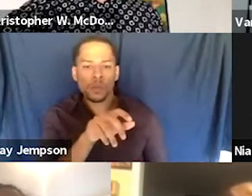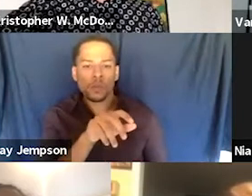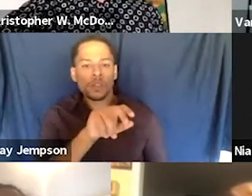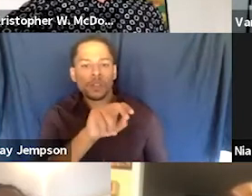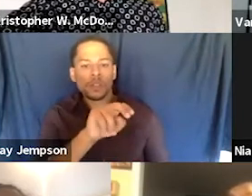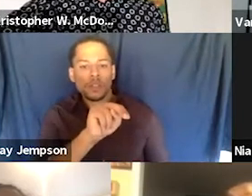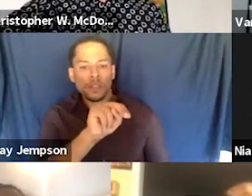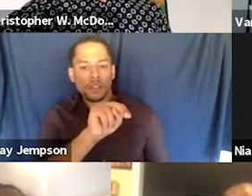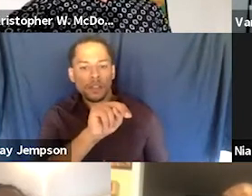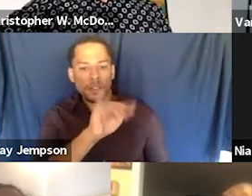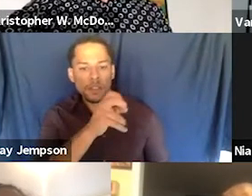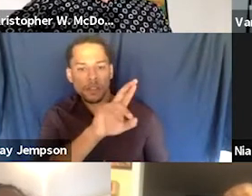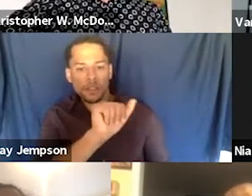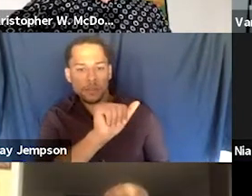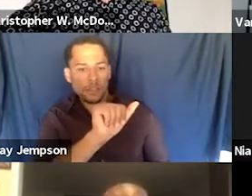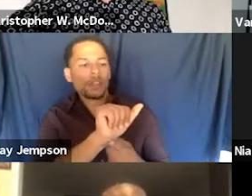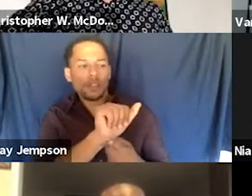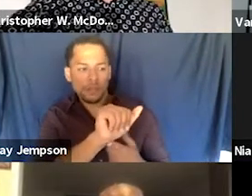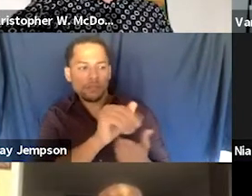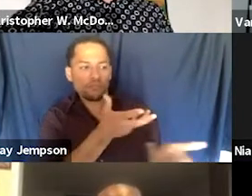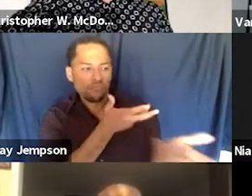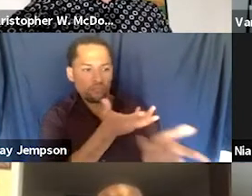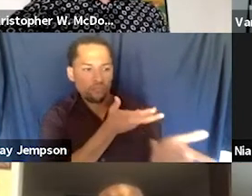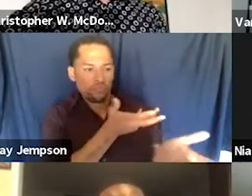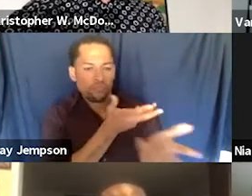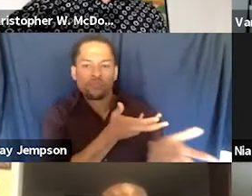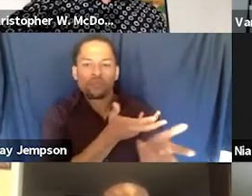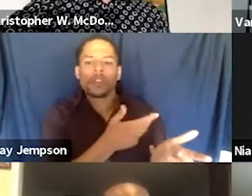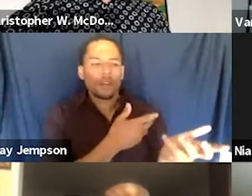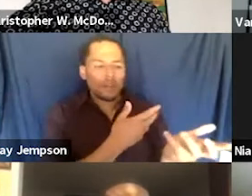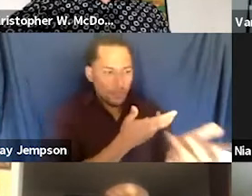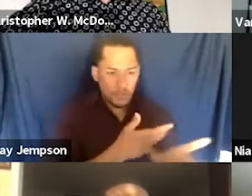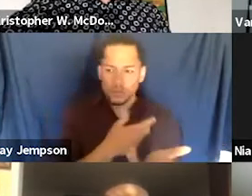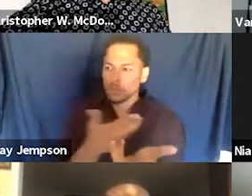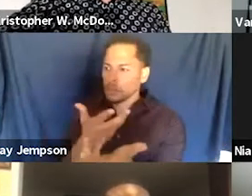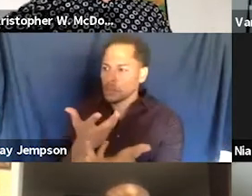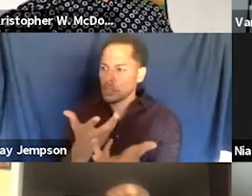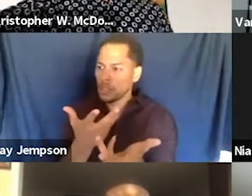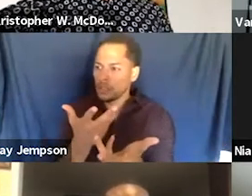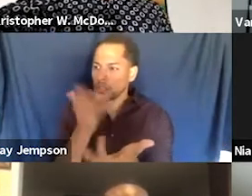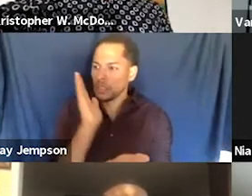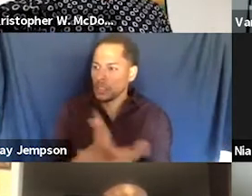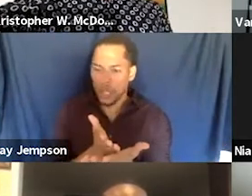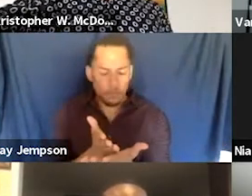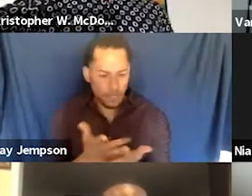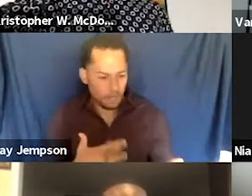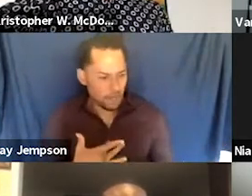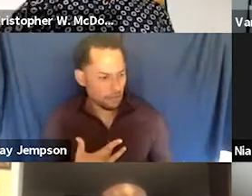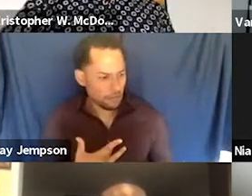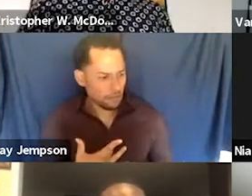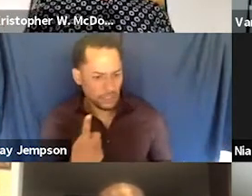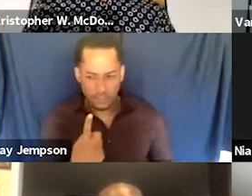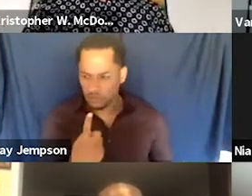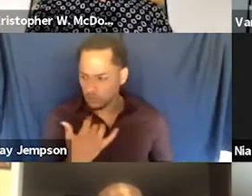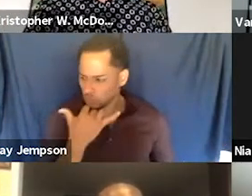ended, and something felt like it was missing from my life. And I literally started bothering the IABD staff,